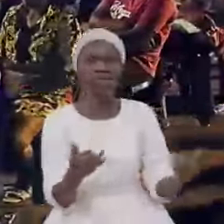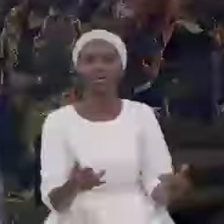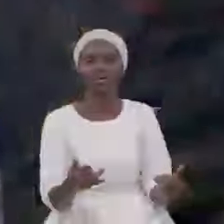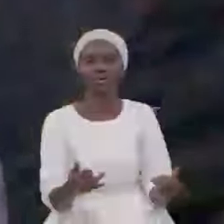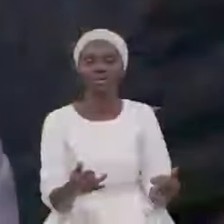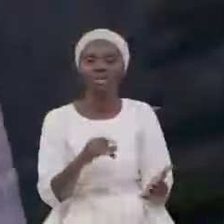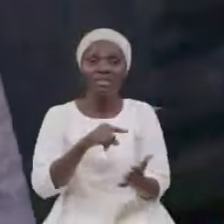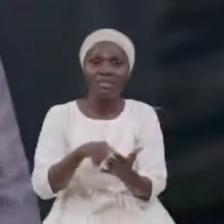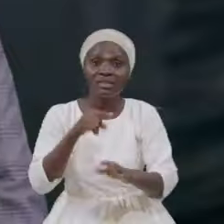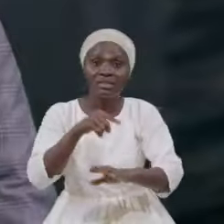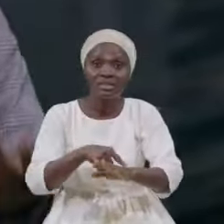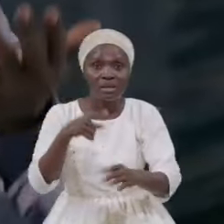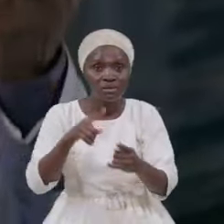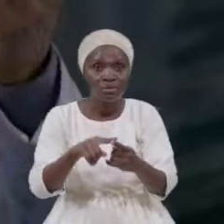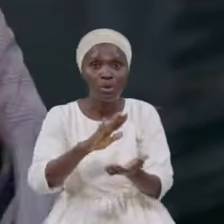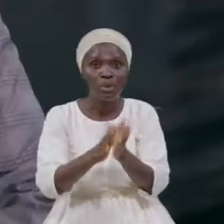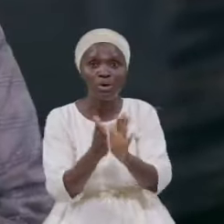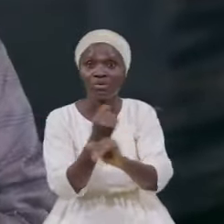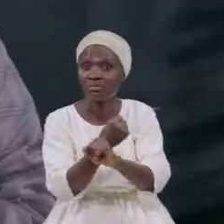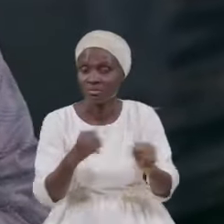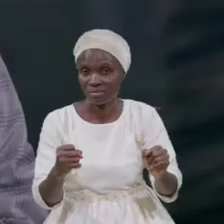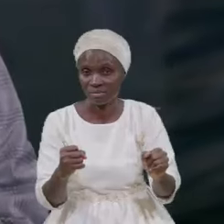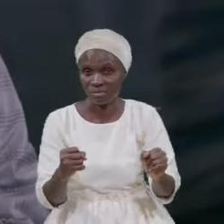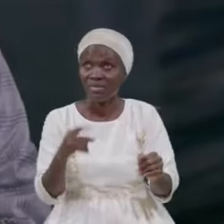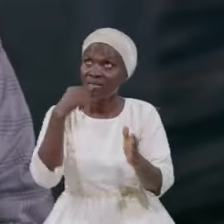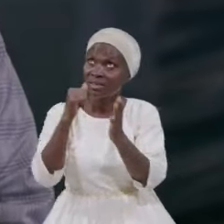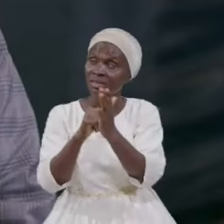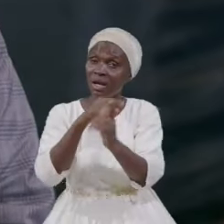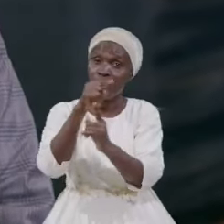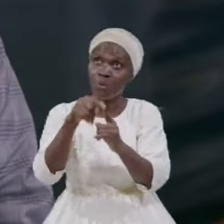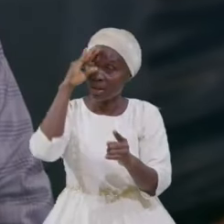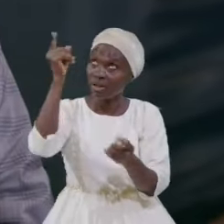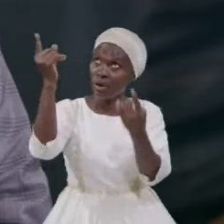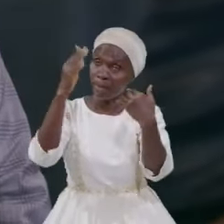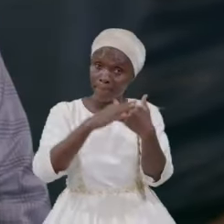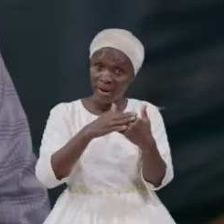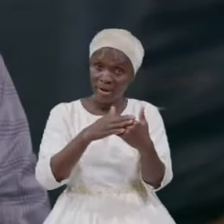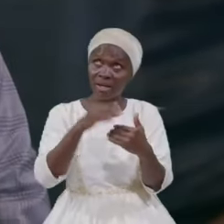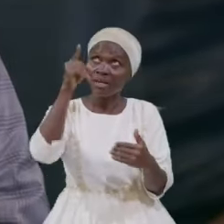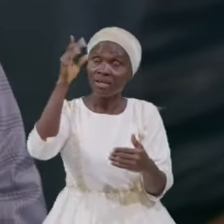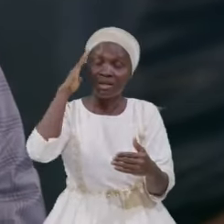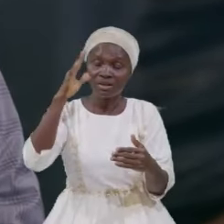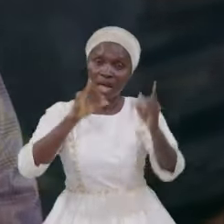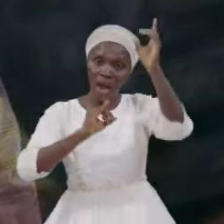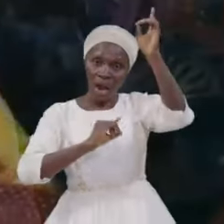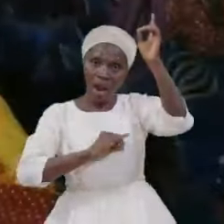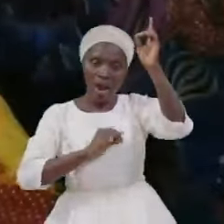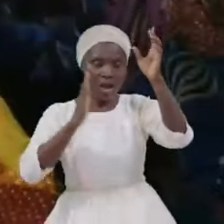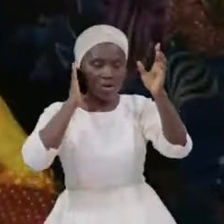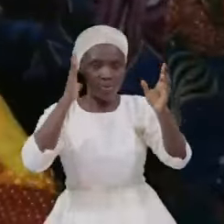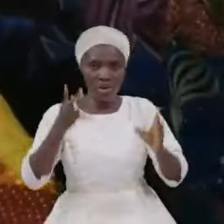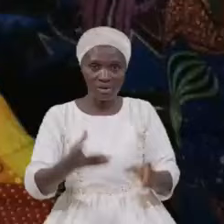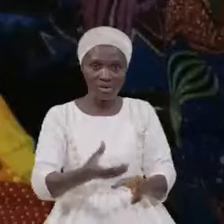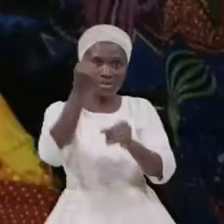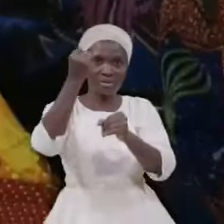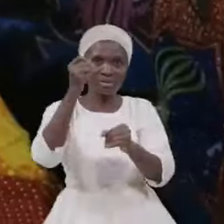comes again, I will receive you unto myself. Heaven, We're going to heaven. I am